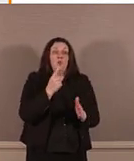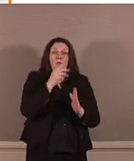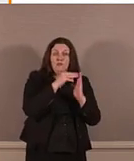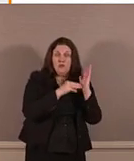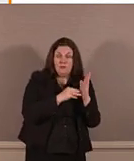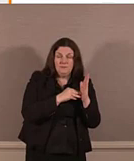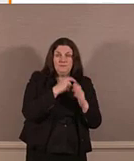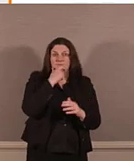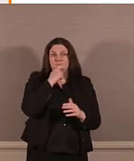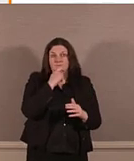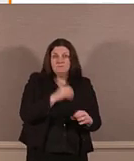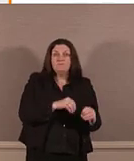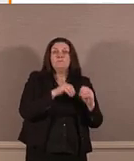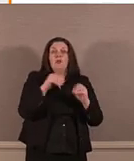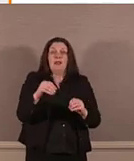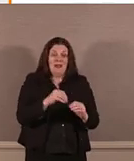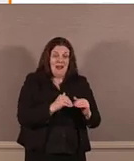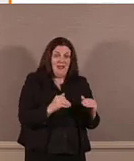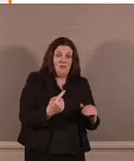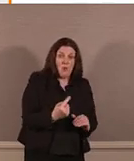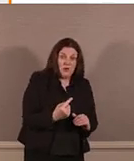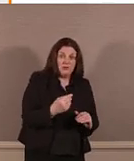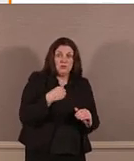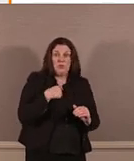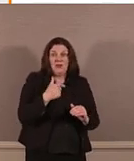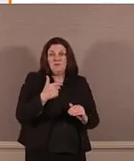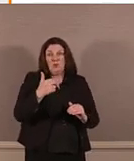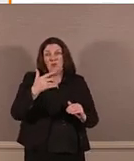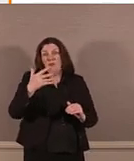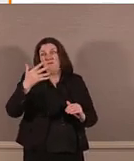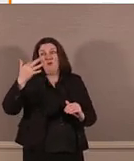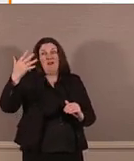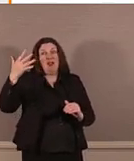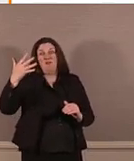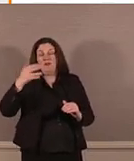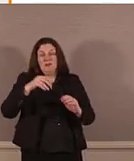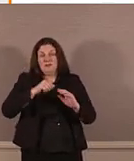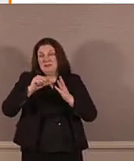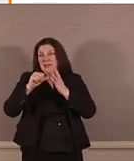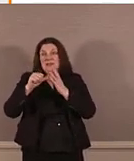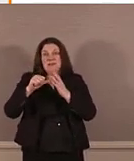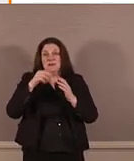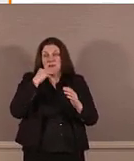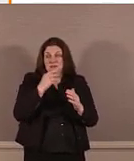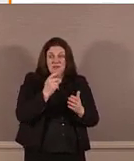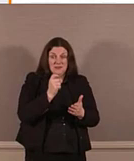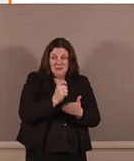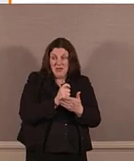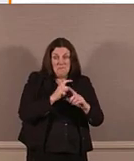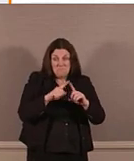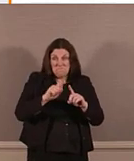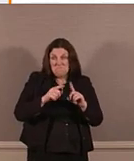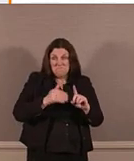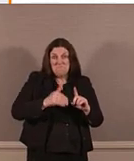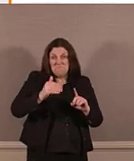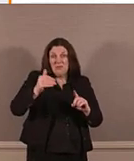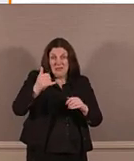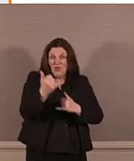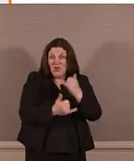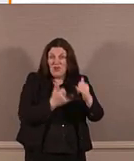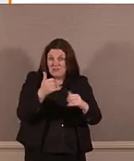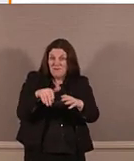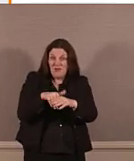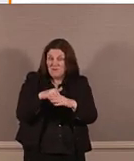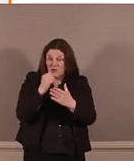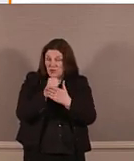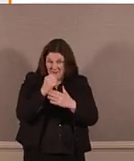study, and you might progress from level 1 right up to level 2, 3, 4, 5, 6 over your lifetime. And that's absolutely